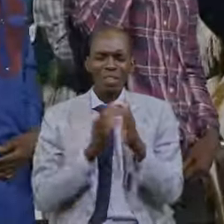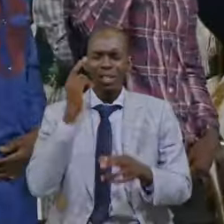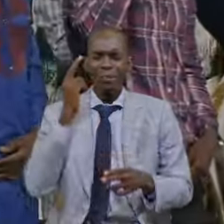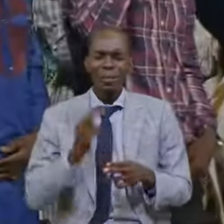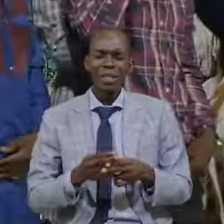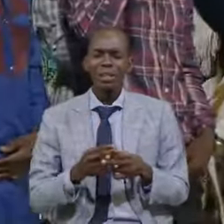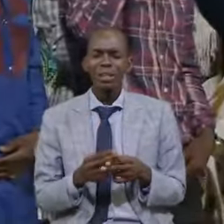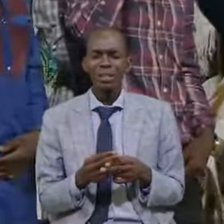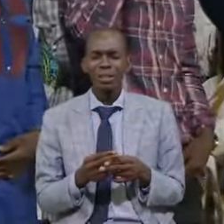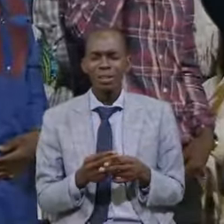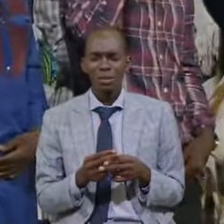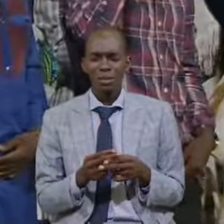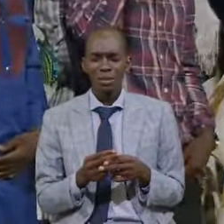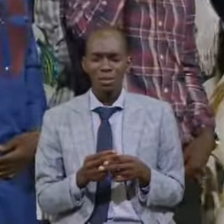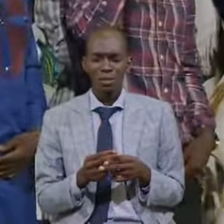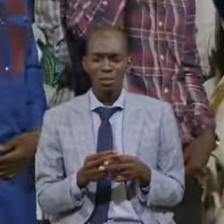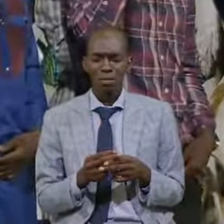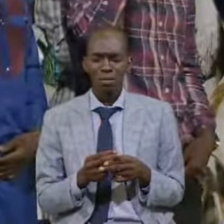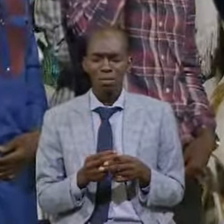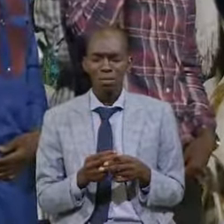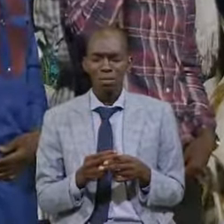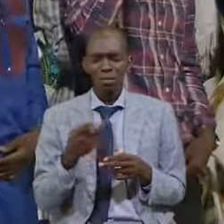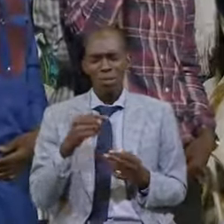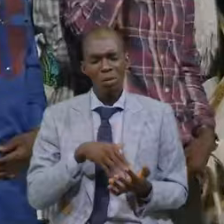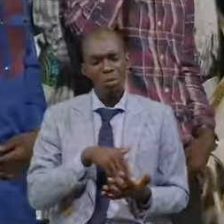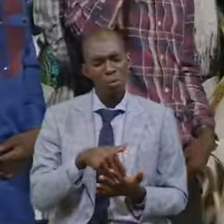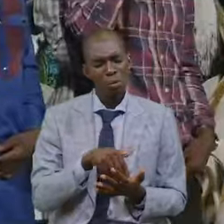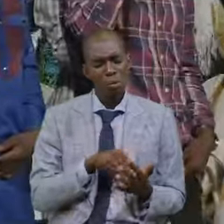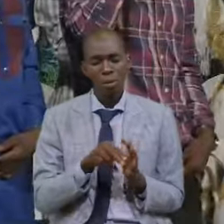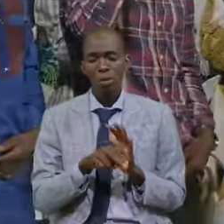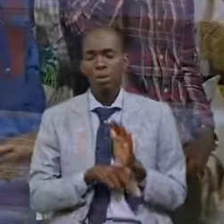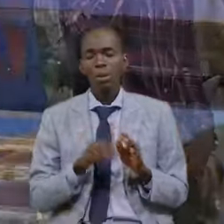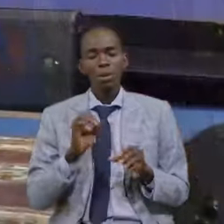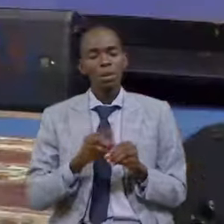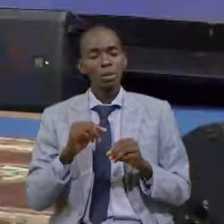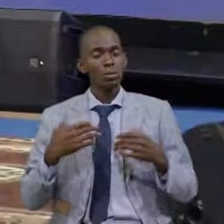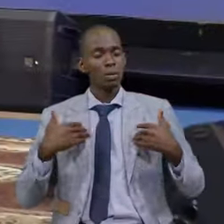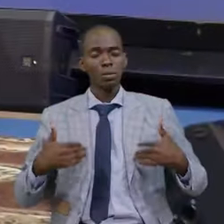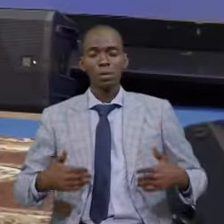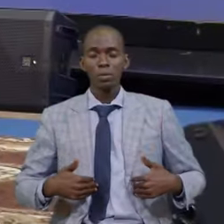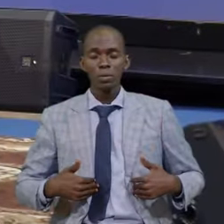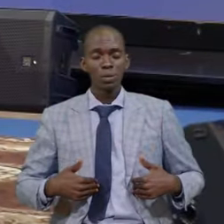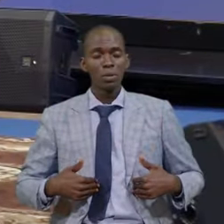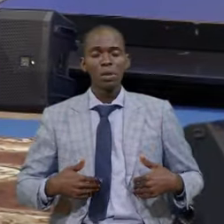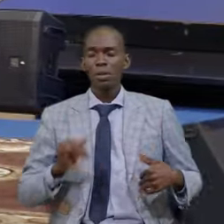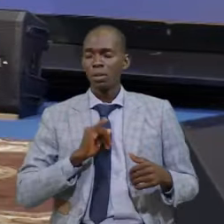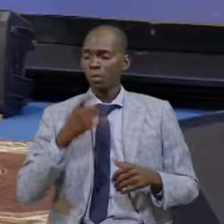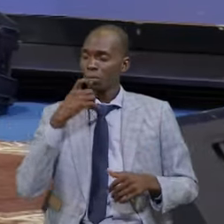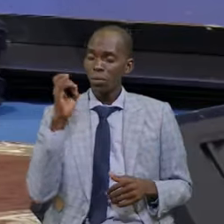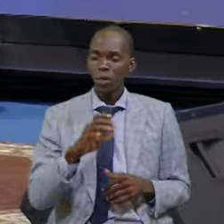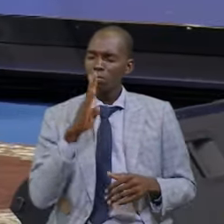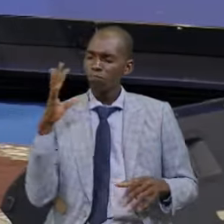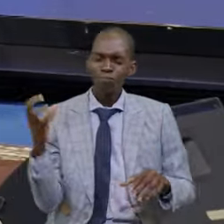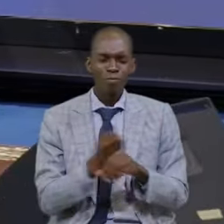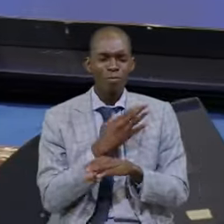name. The weakness in the body, I command, be taken away